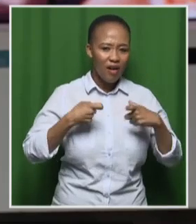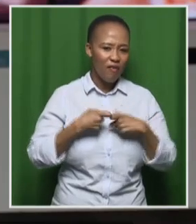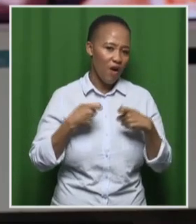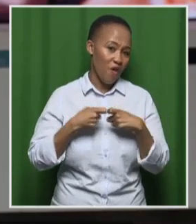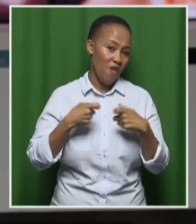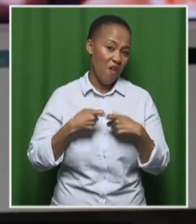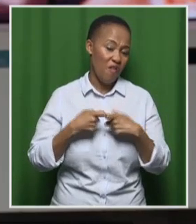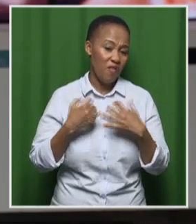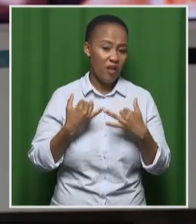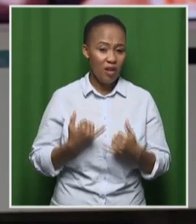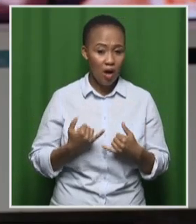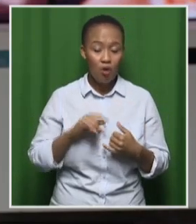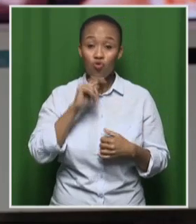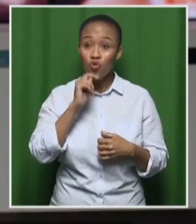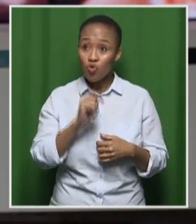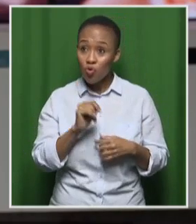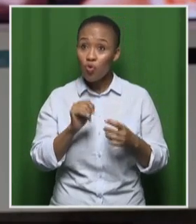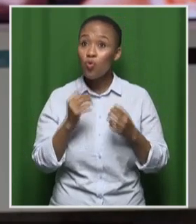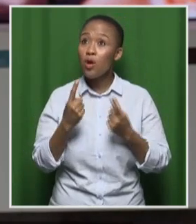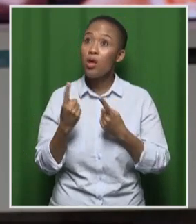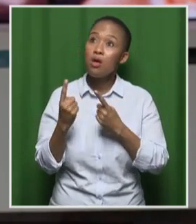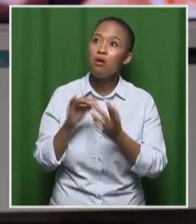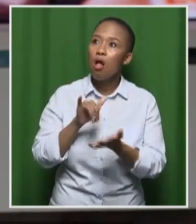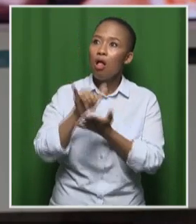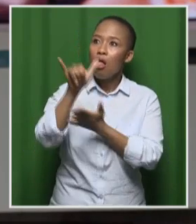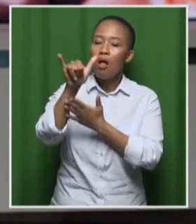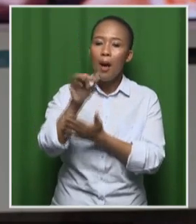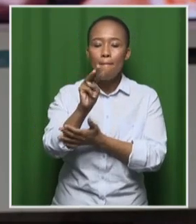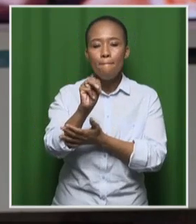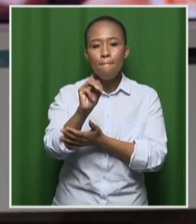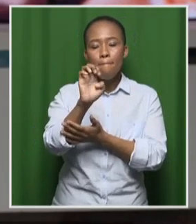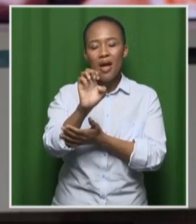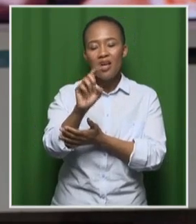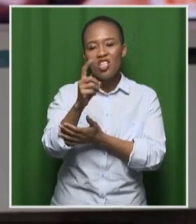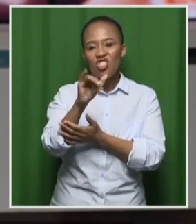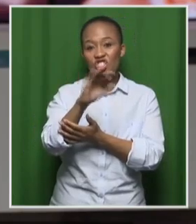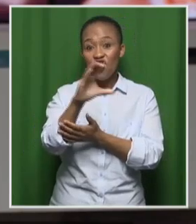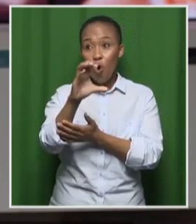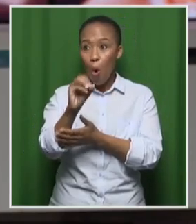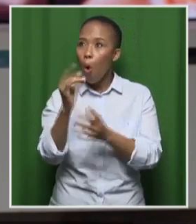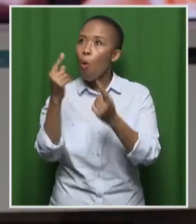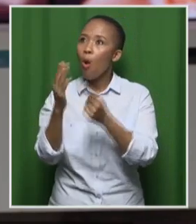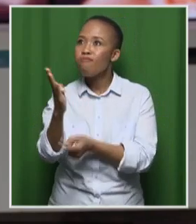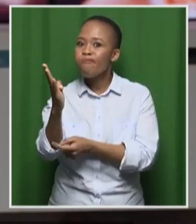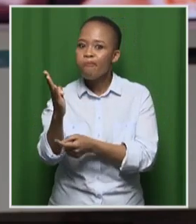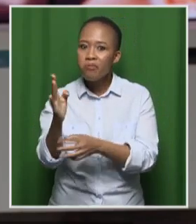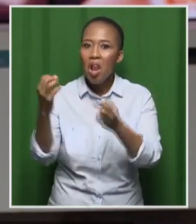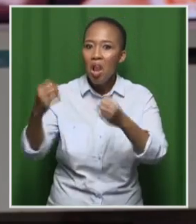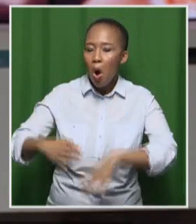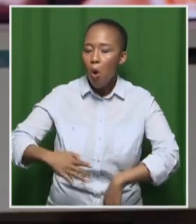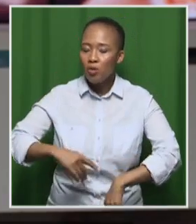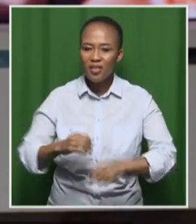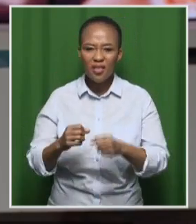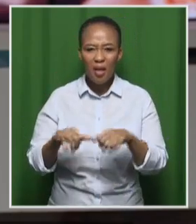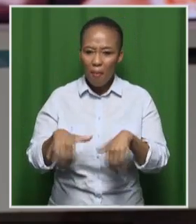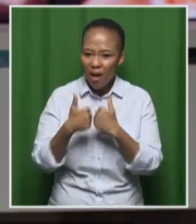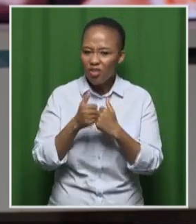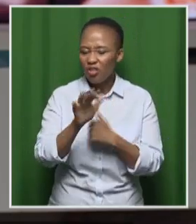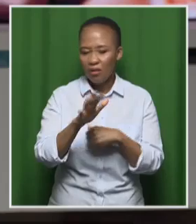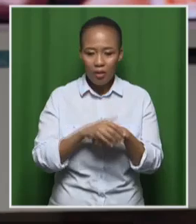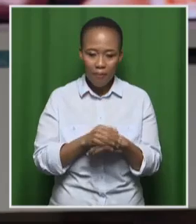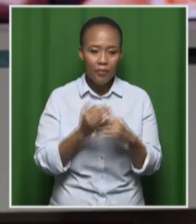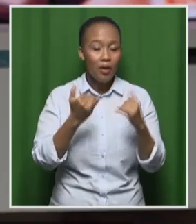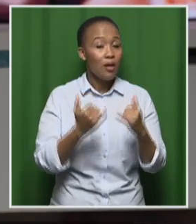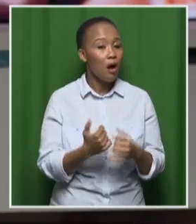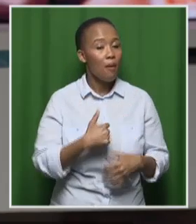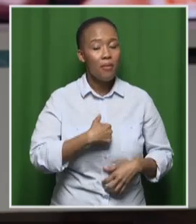were going to go to Mexico, Oaxaca, and lose that rematch. And in my mind, even at the hotel, and the waiting that day killed me. I was just like doing